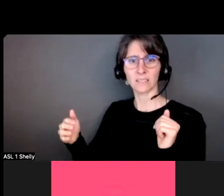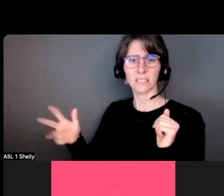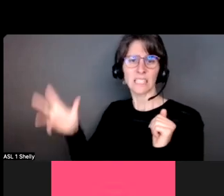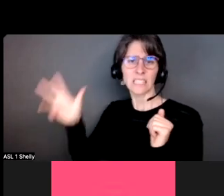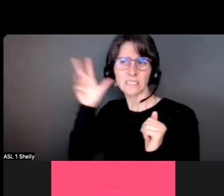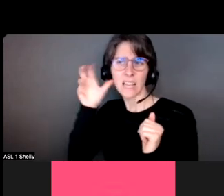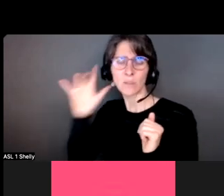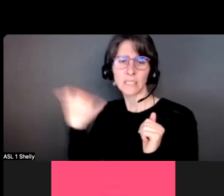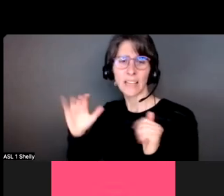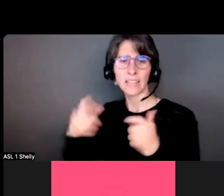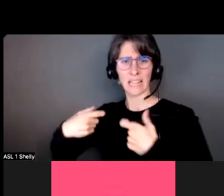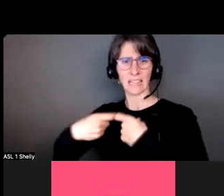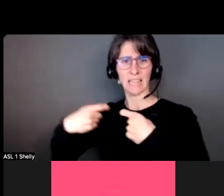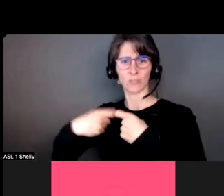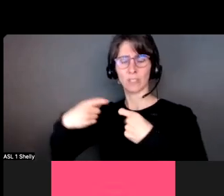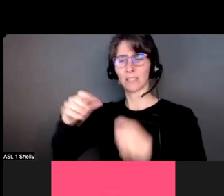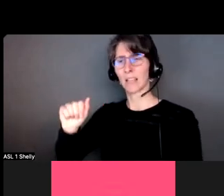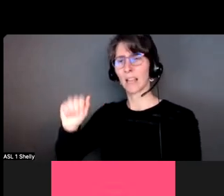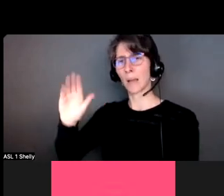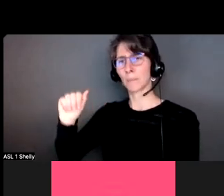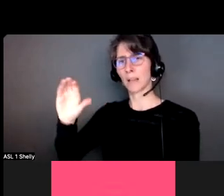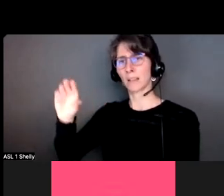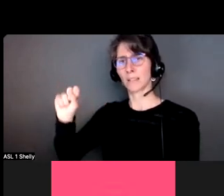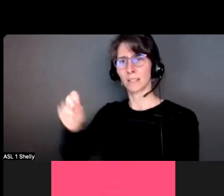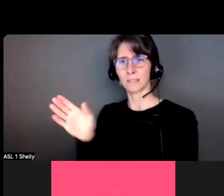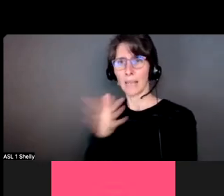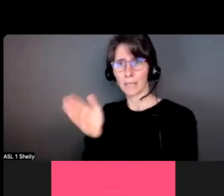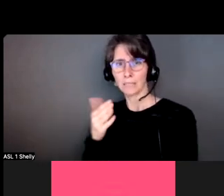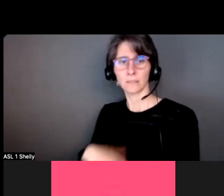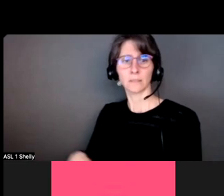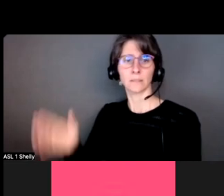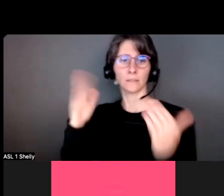Sounds like an electric abacus.